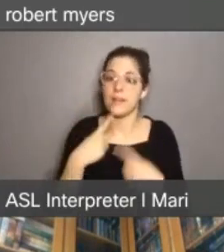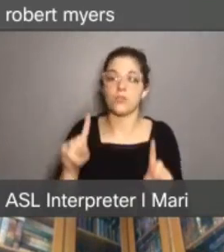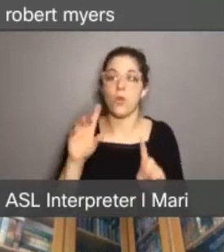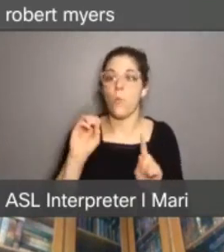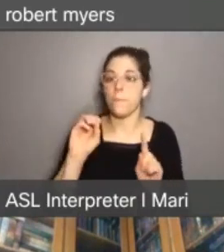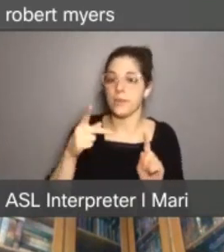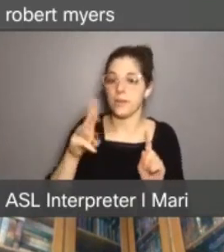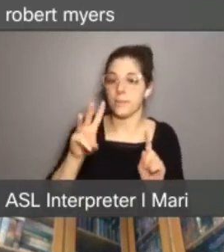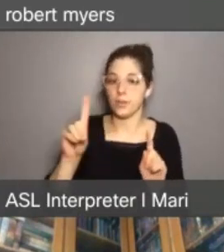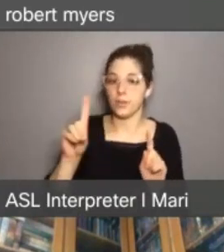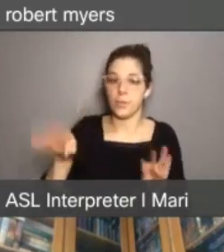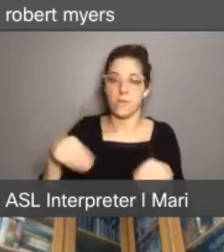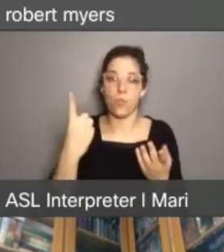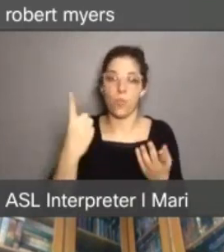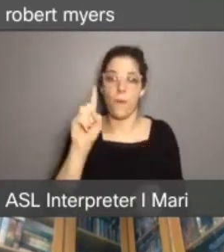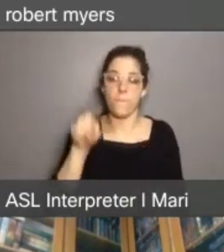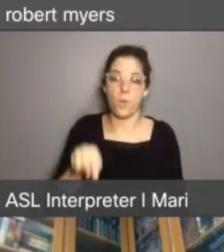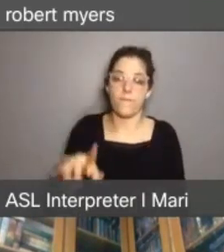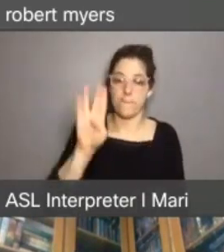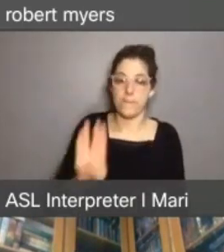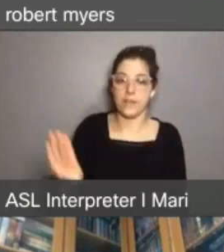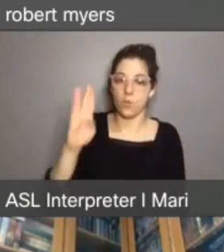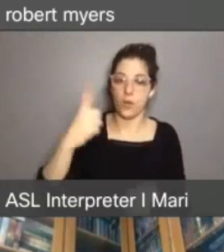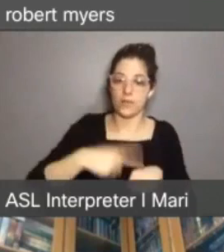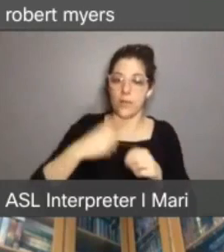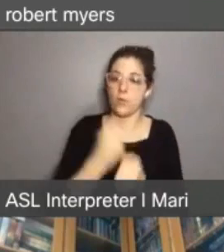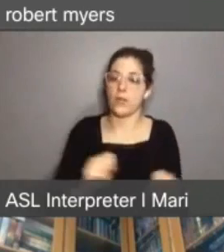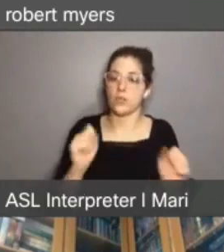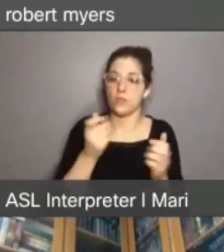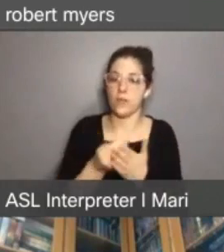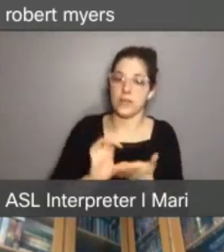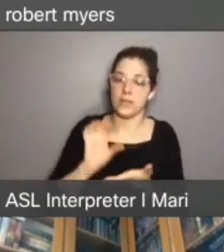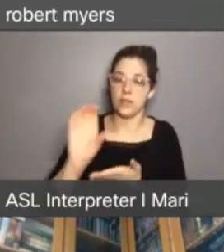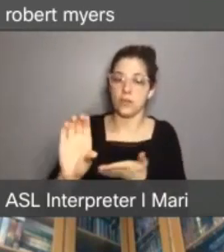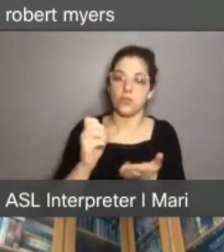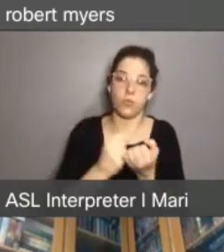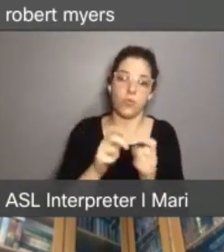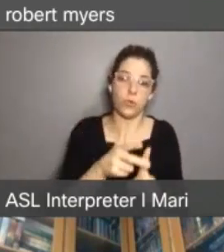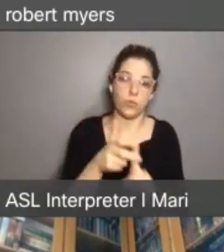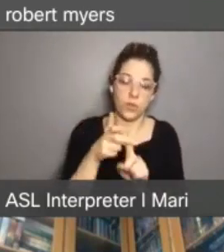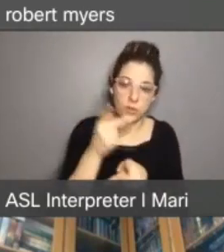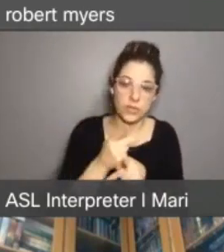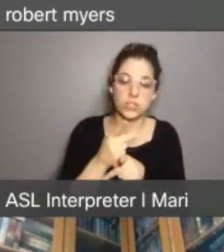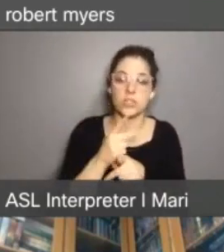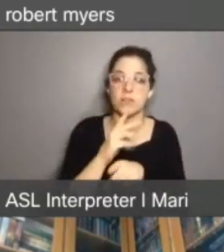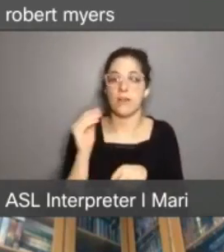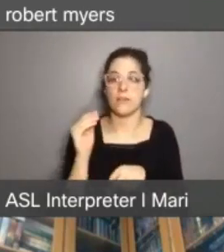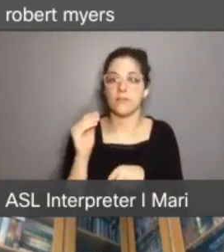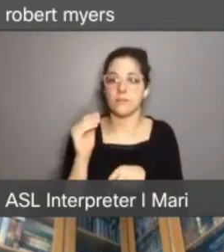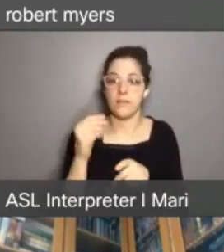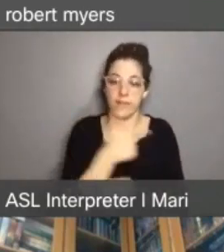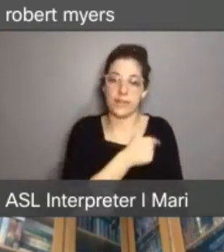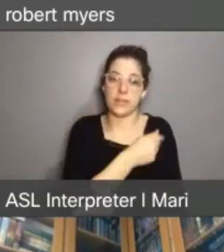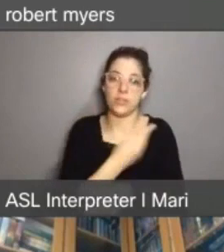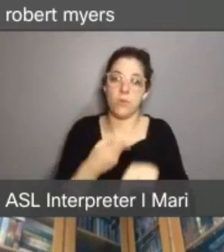over $1.5 billion in one-time American Rescue Plan Act funding to support recruitment efforts, retention incentives, and vaccination